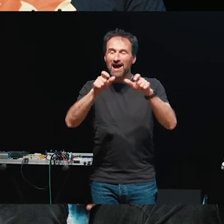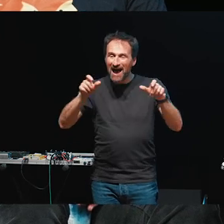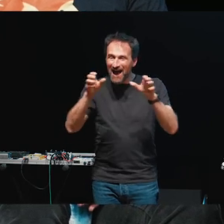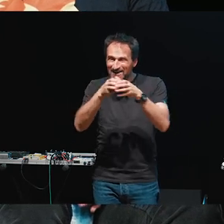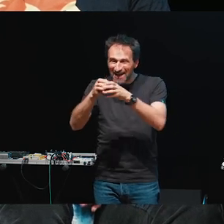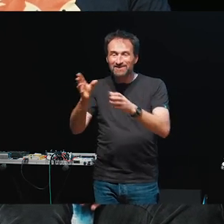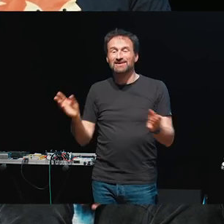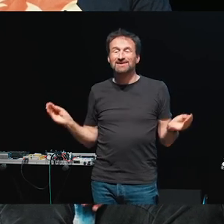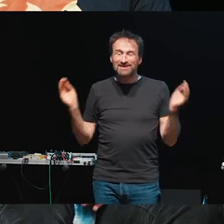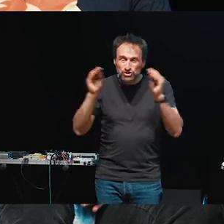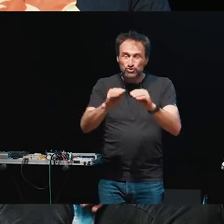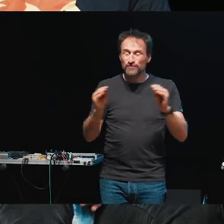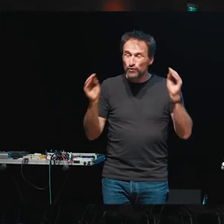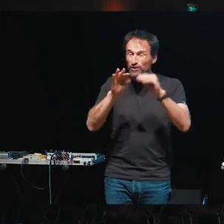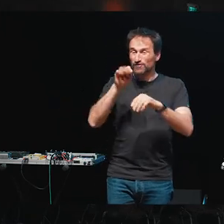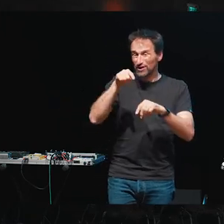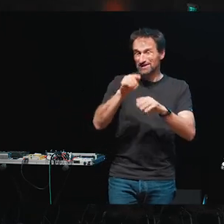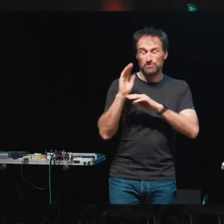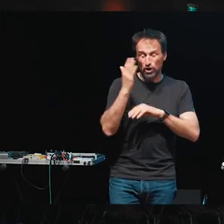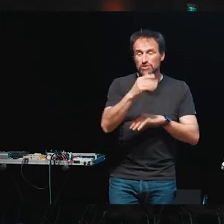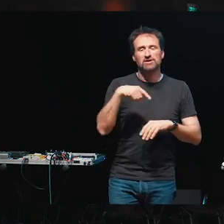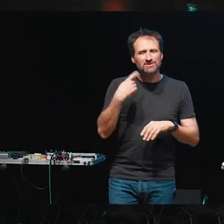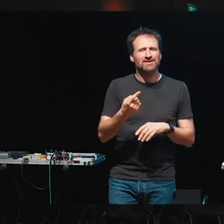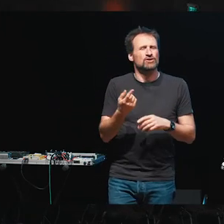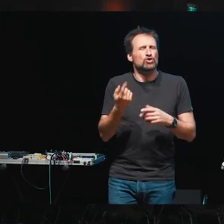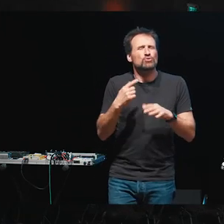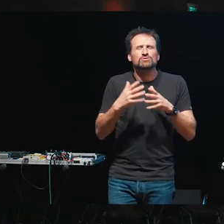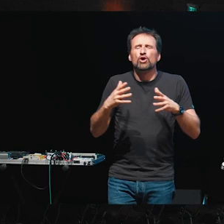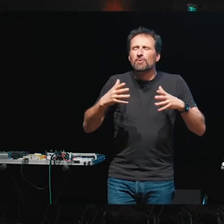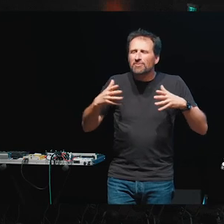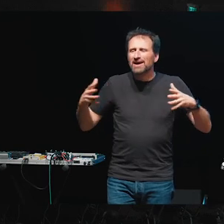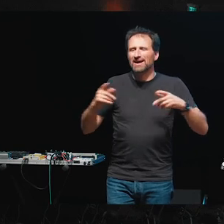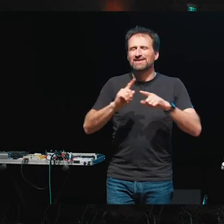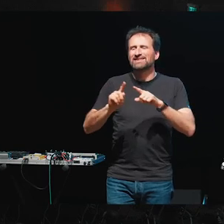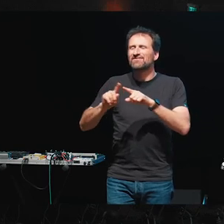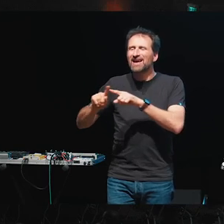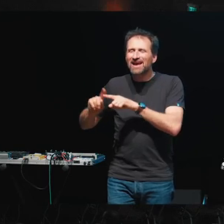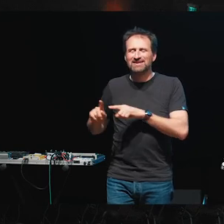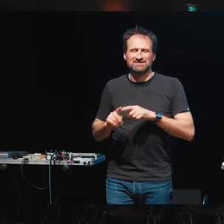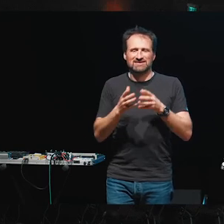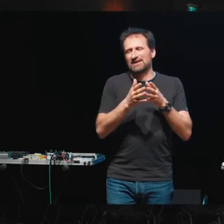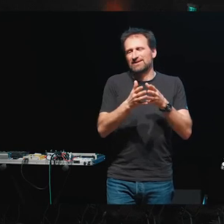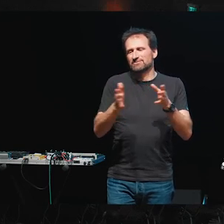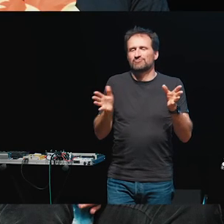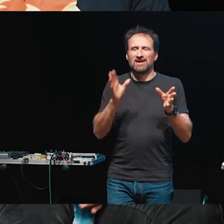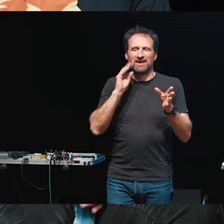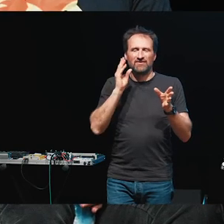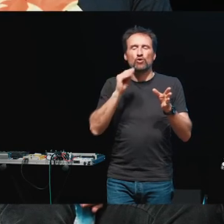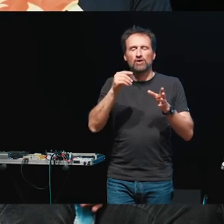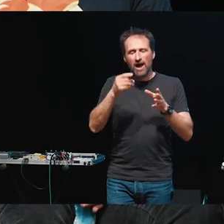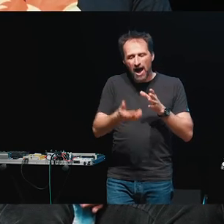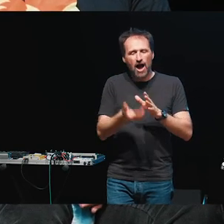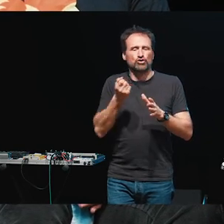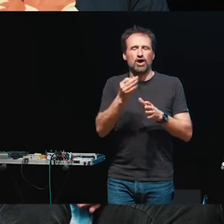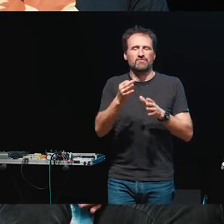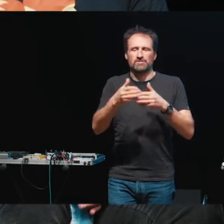it allows us to have a more diverse out-of-the-box experience that reflects the needs of, you know, not just Chrome and